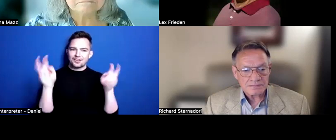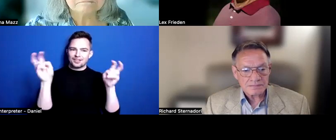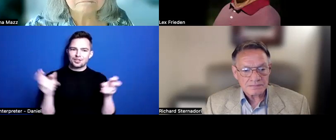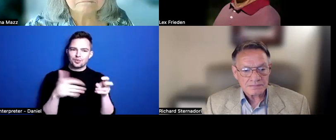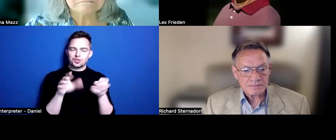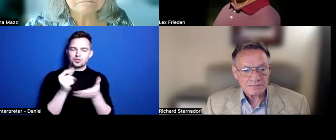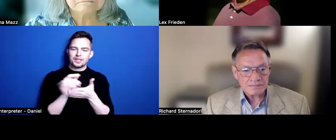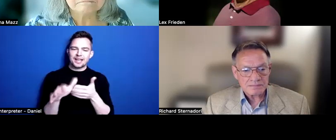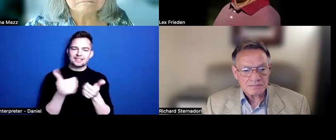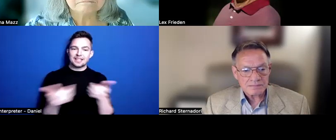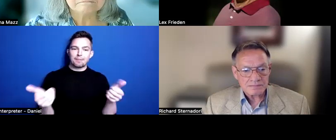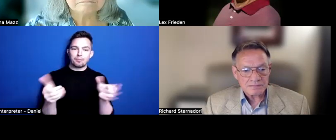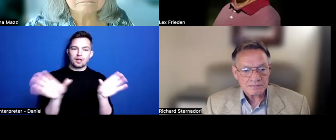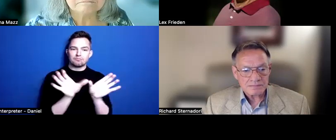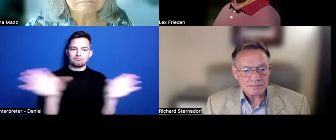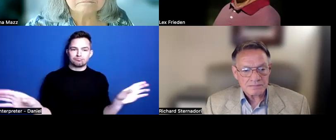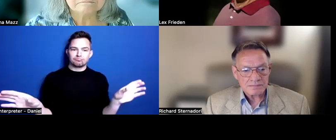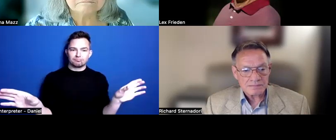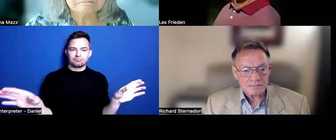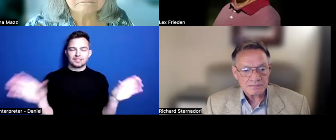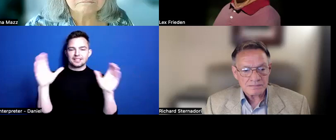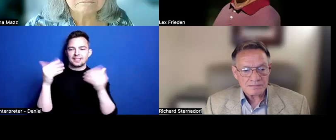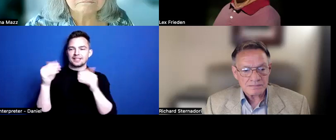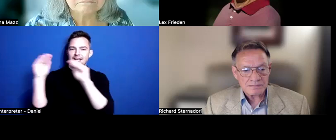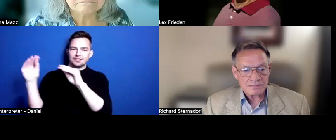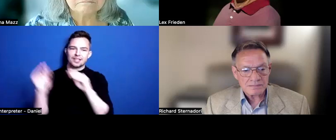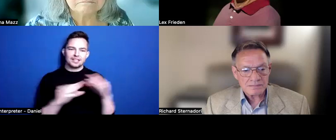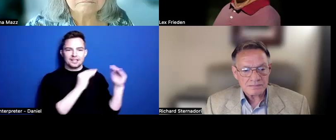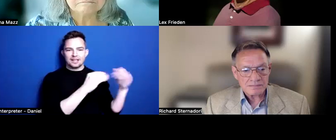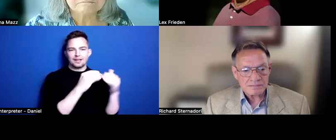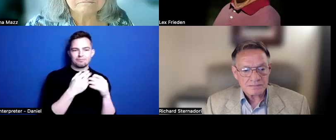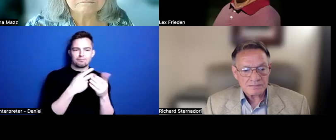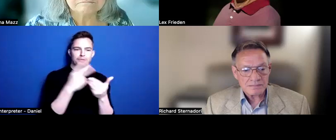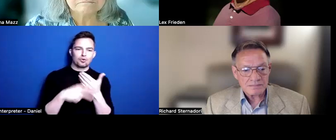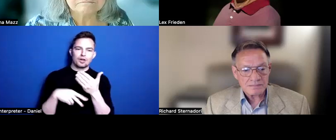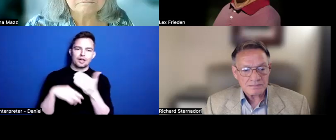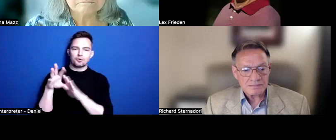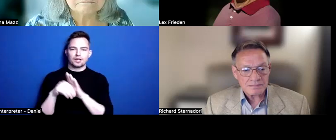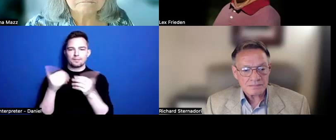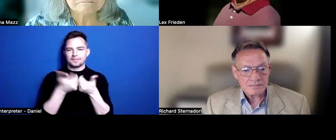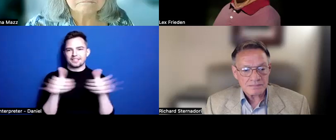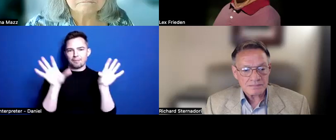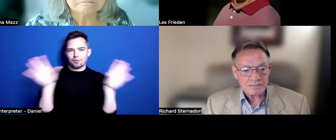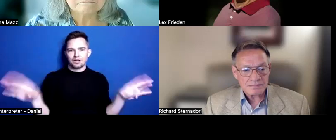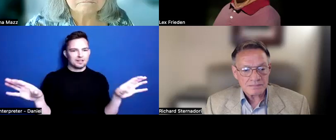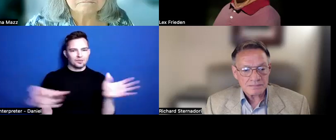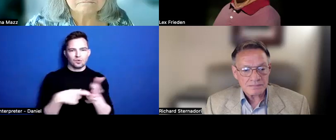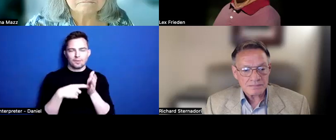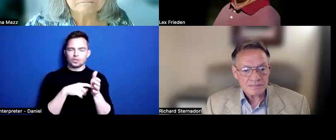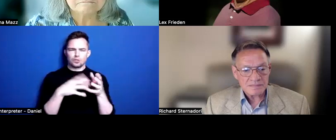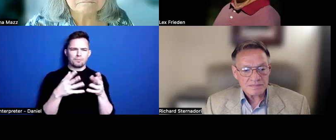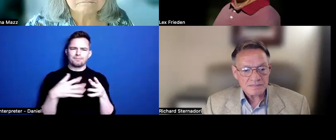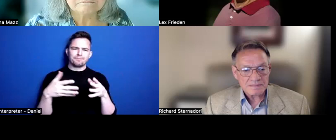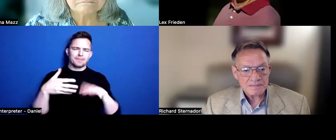it as separate, and you've got this separate education program or curriculum or whatever requirement. it should be embedded into